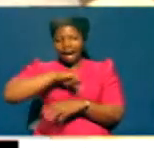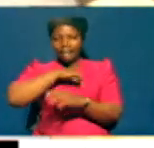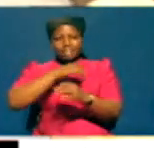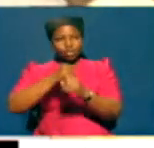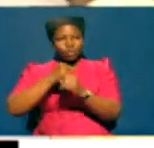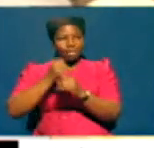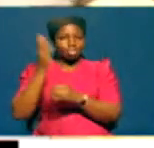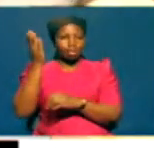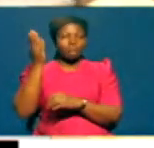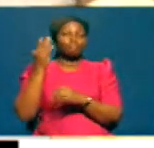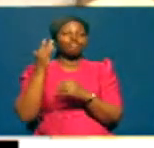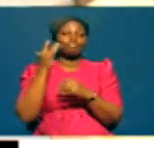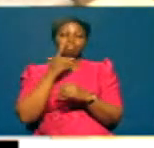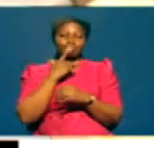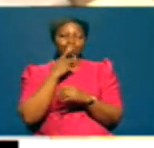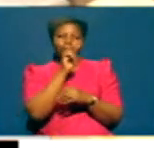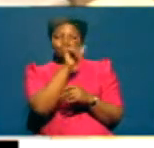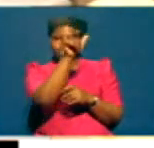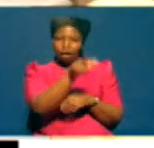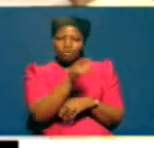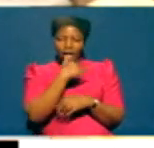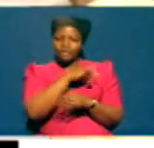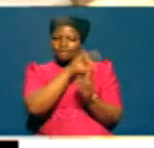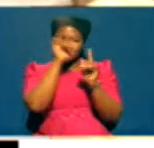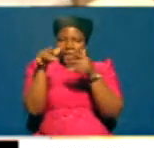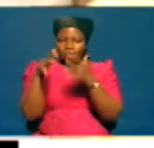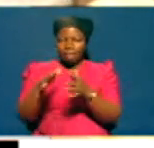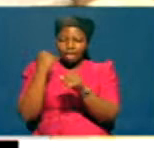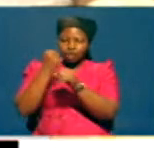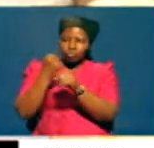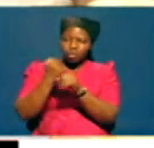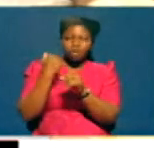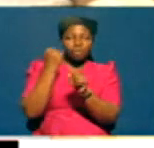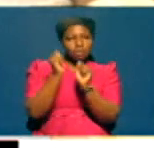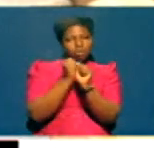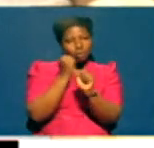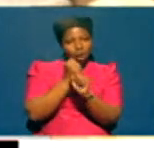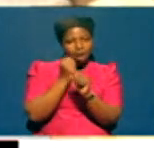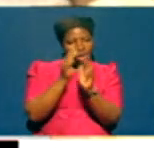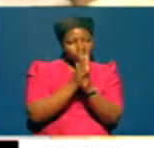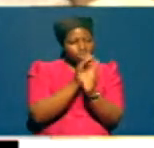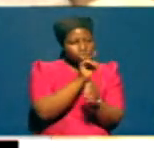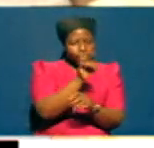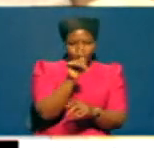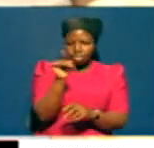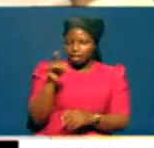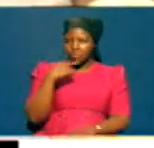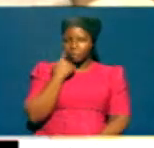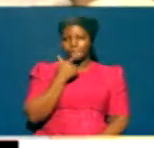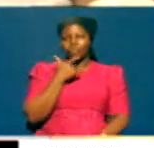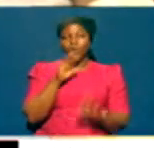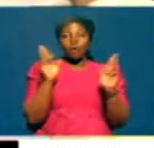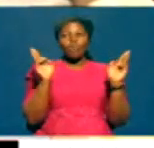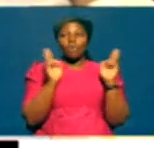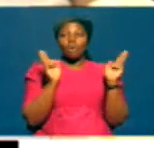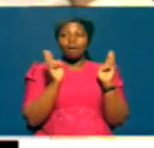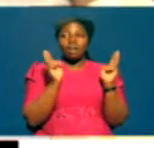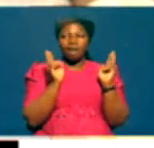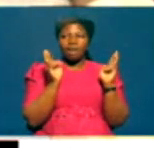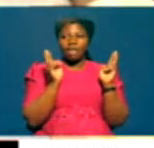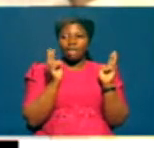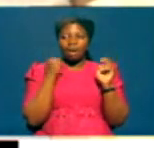out this person has come here, they are engaged with so and so, who already has been, you know,